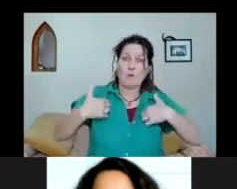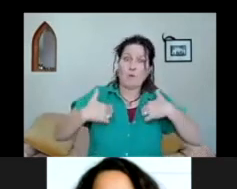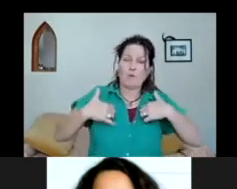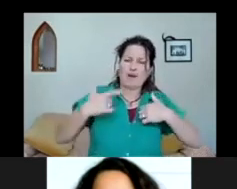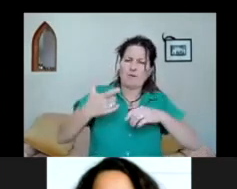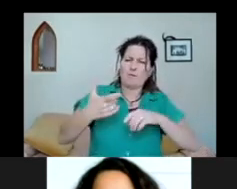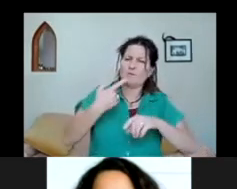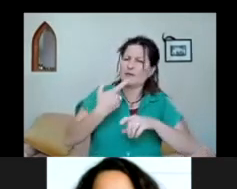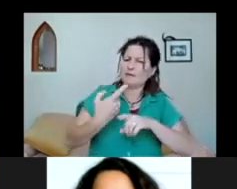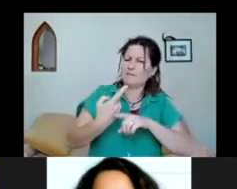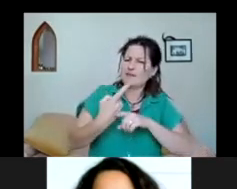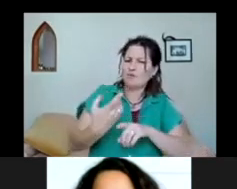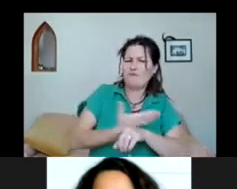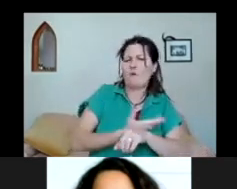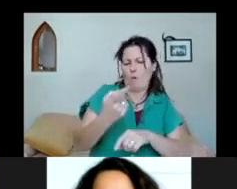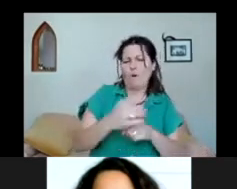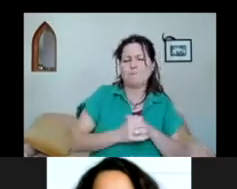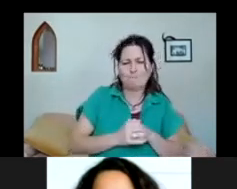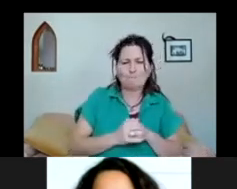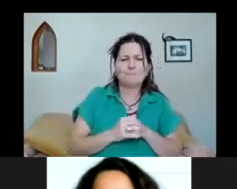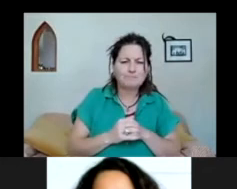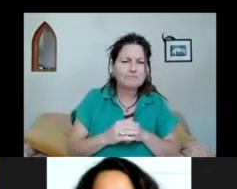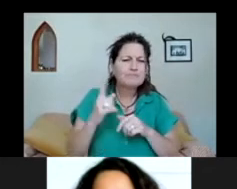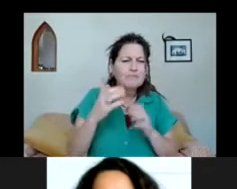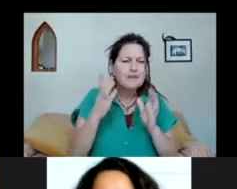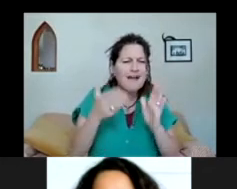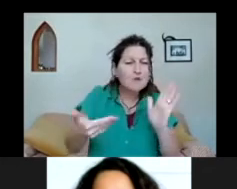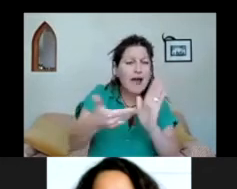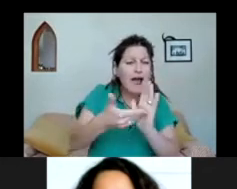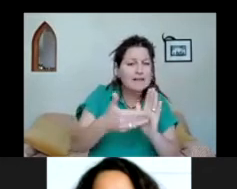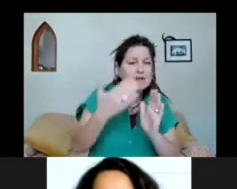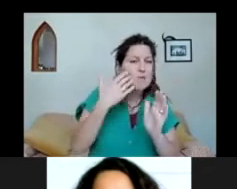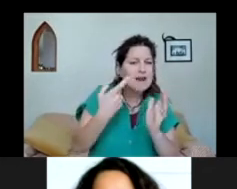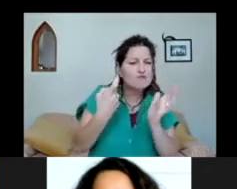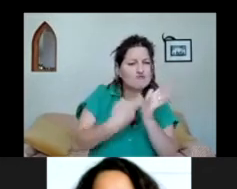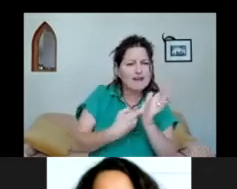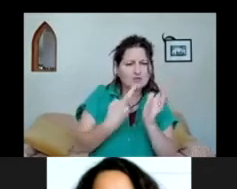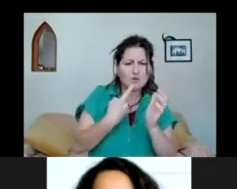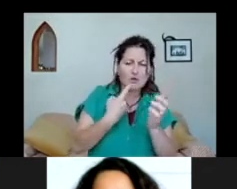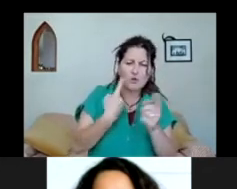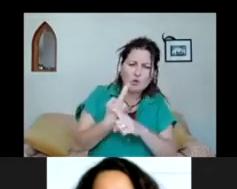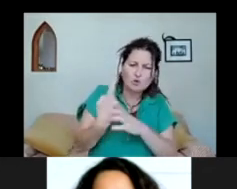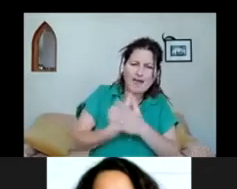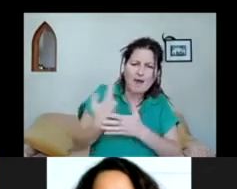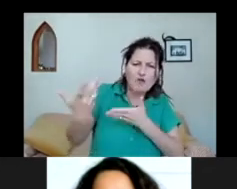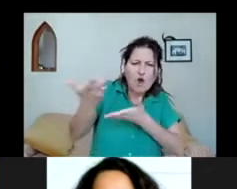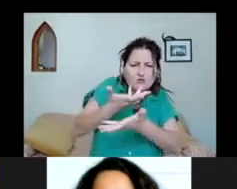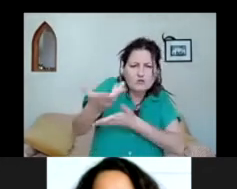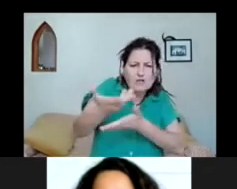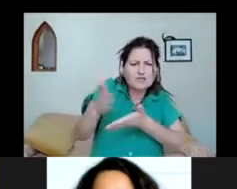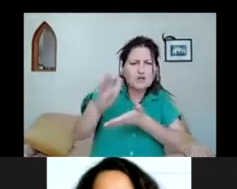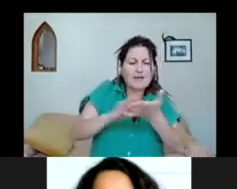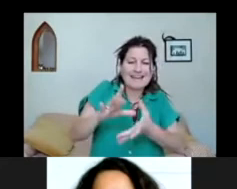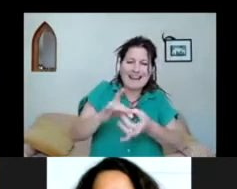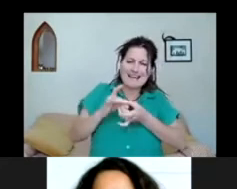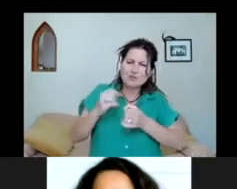And I must add that when Rachel mentioned the consultation, basically the GLA recently